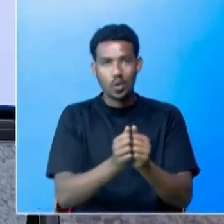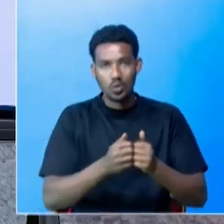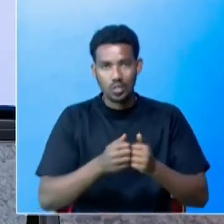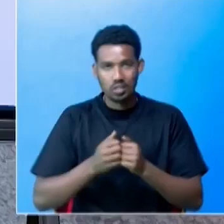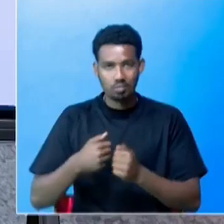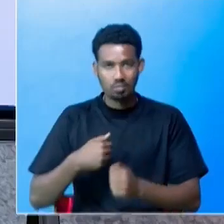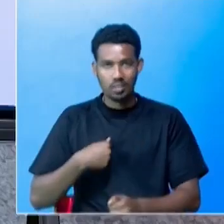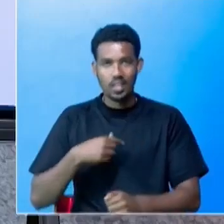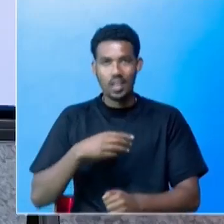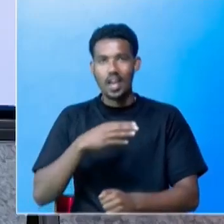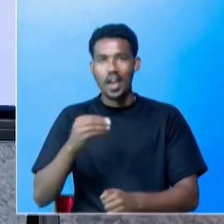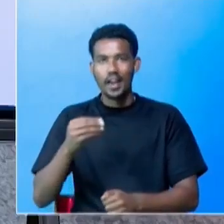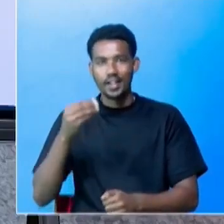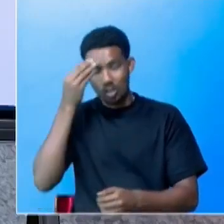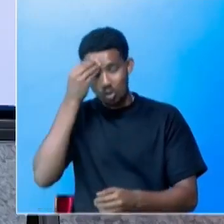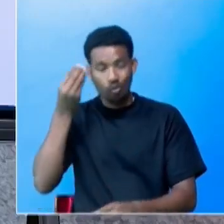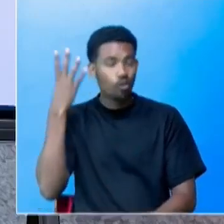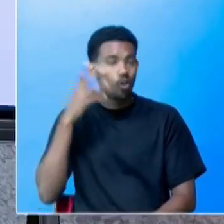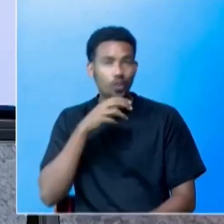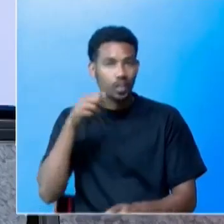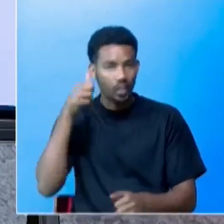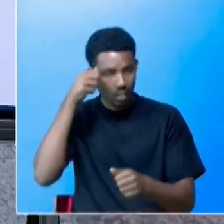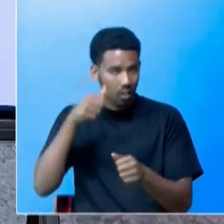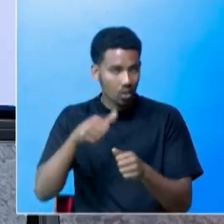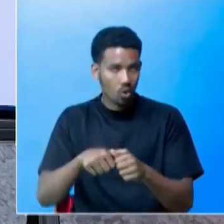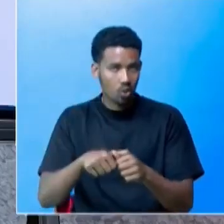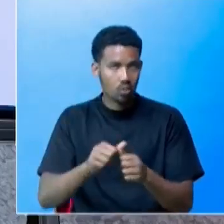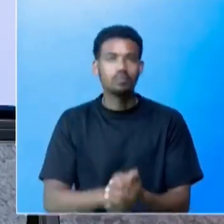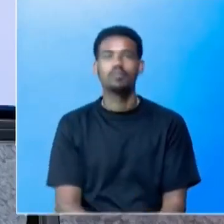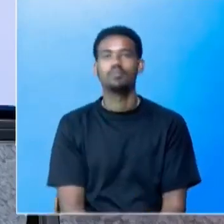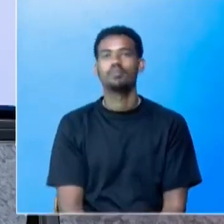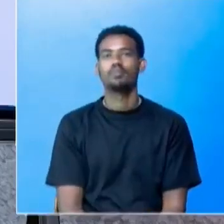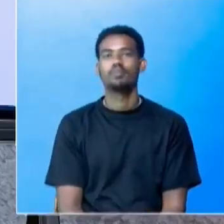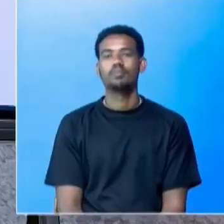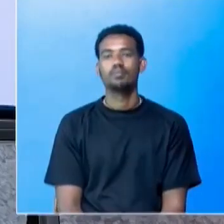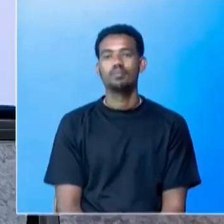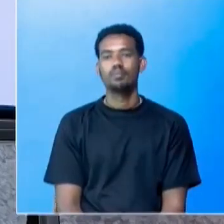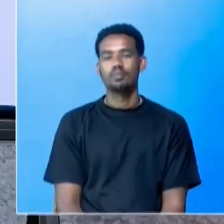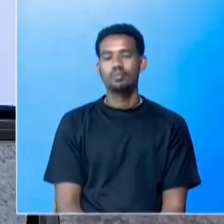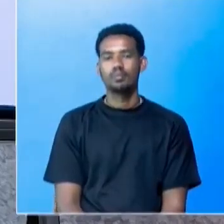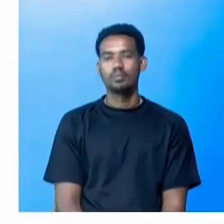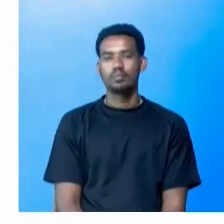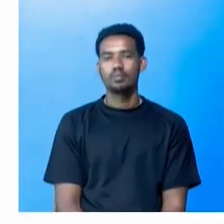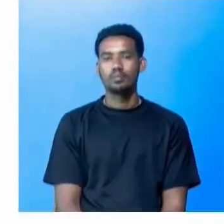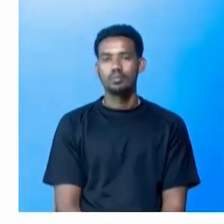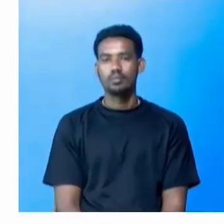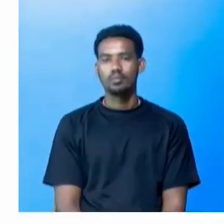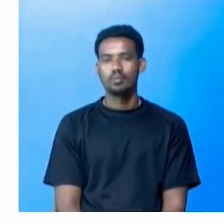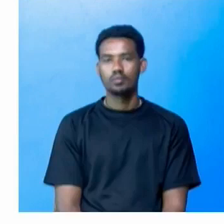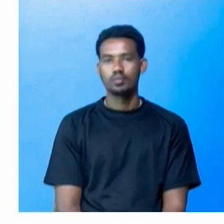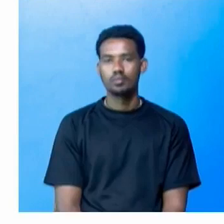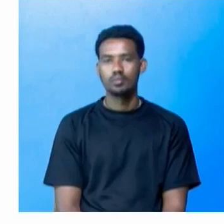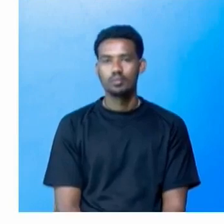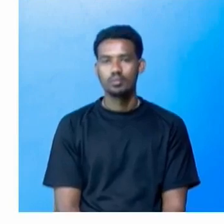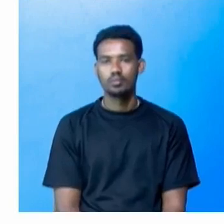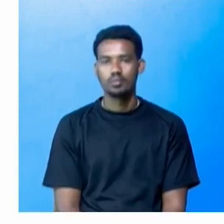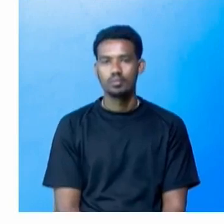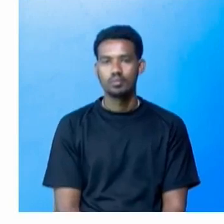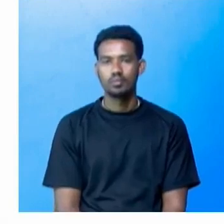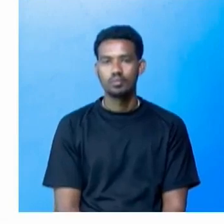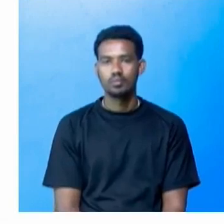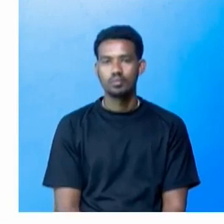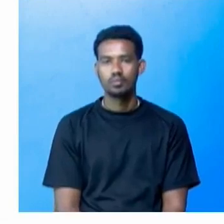take a note. Let us start today's lesson. So here is the topic.